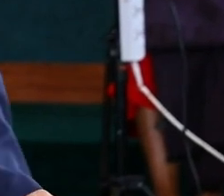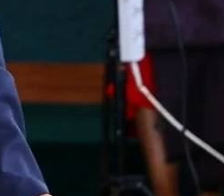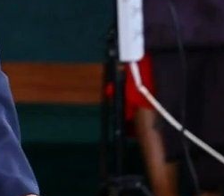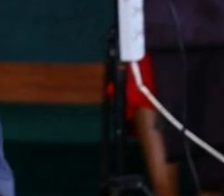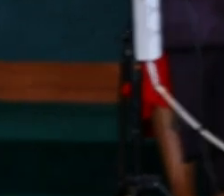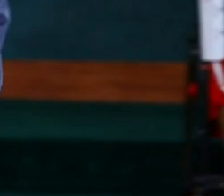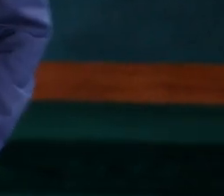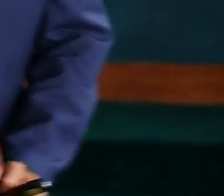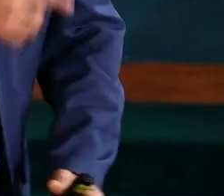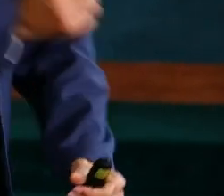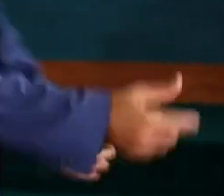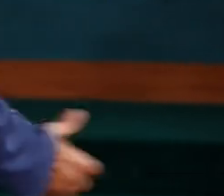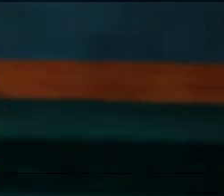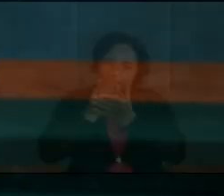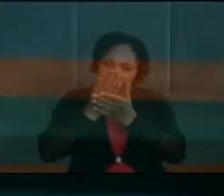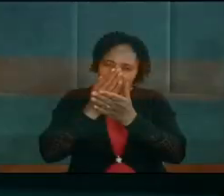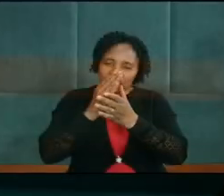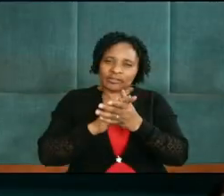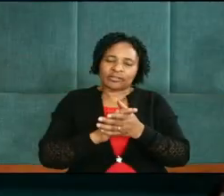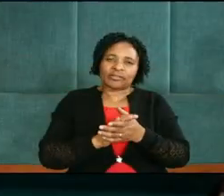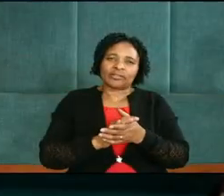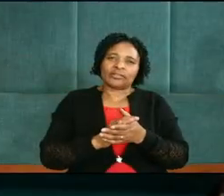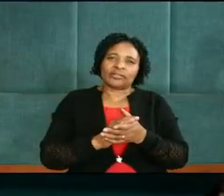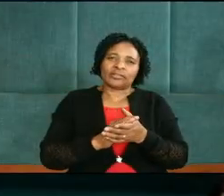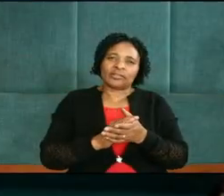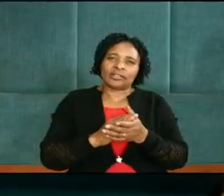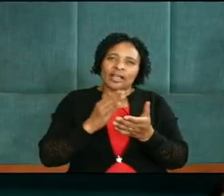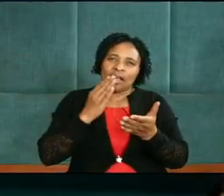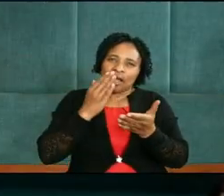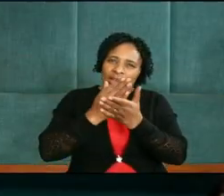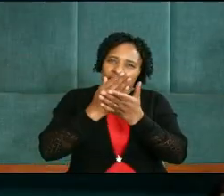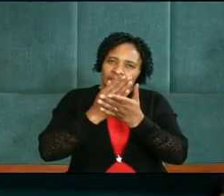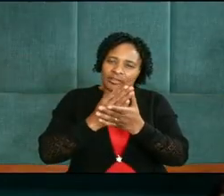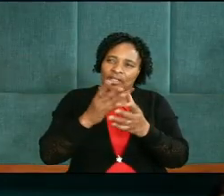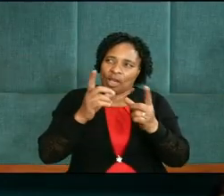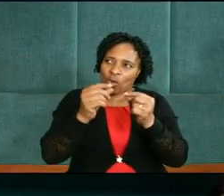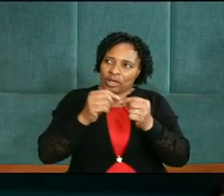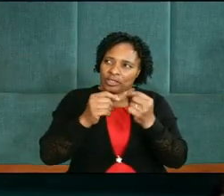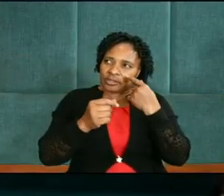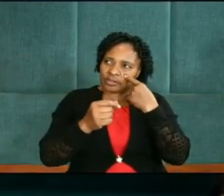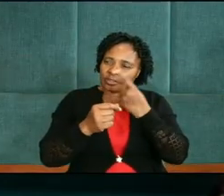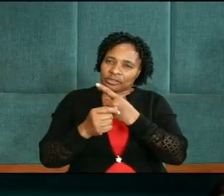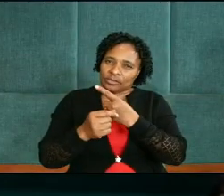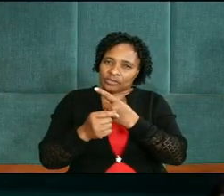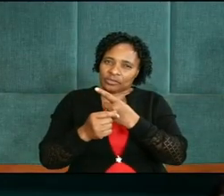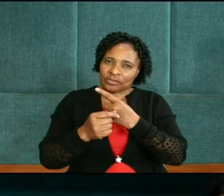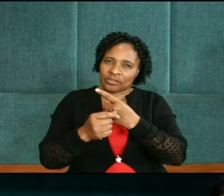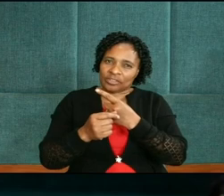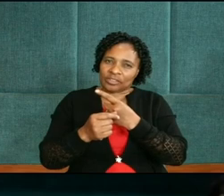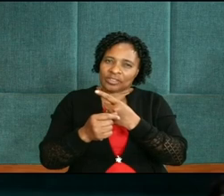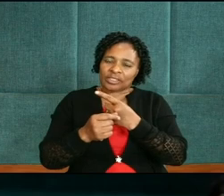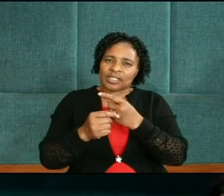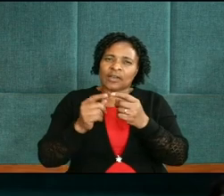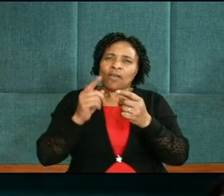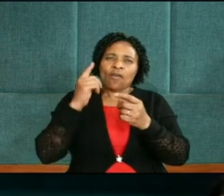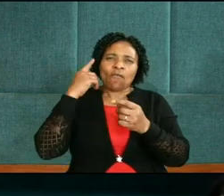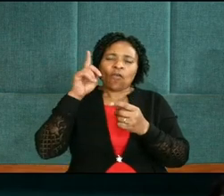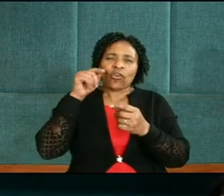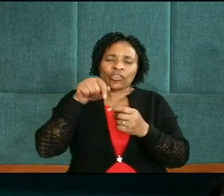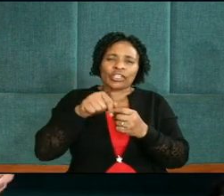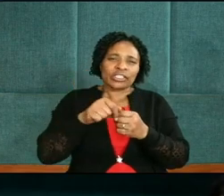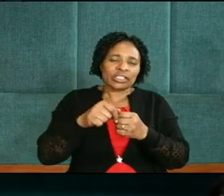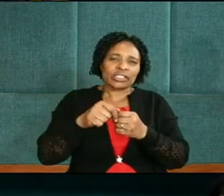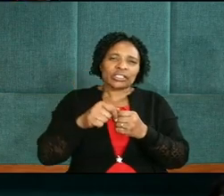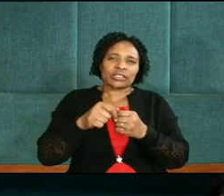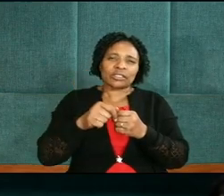Earnest. And the word means, another word for it is guarantee. But the definition for